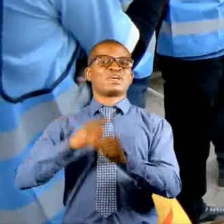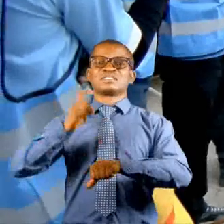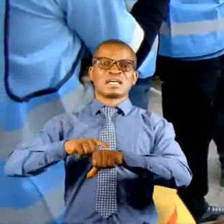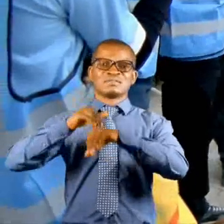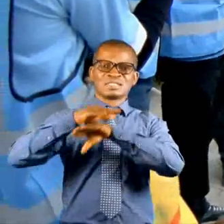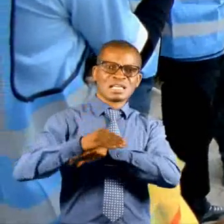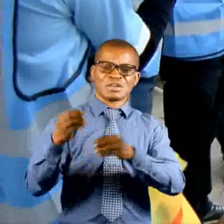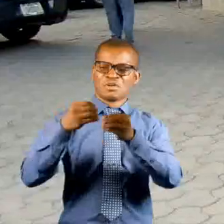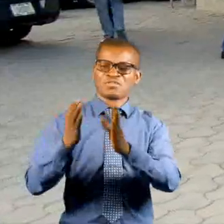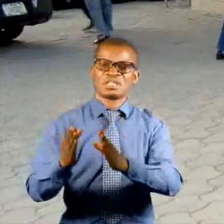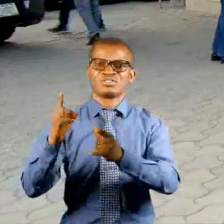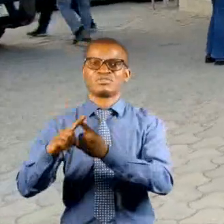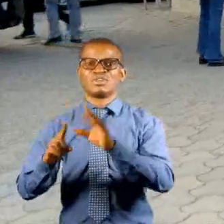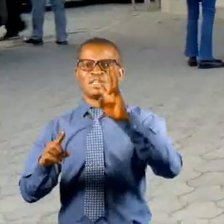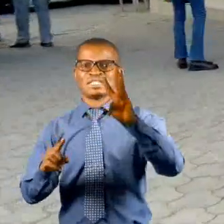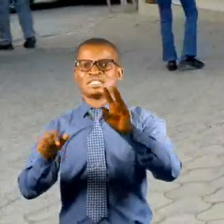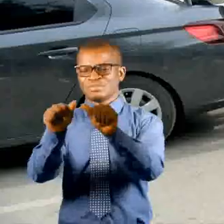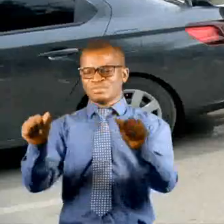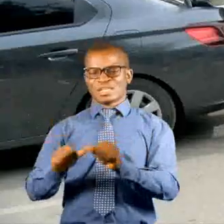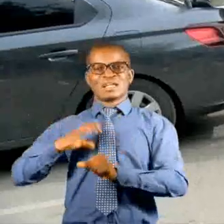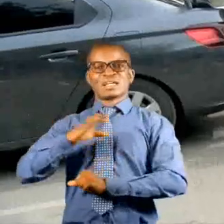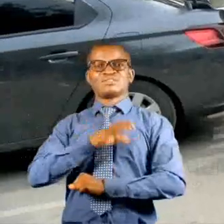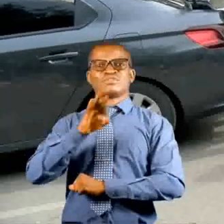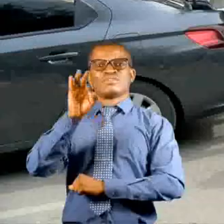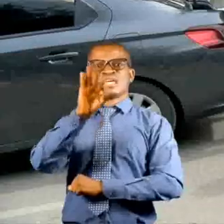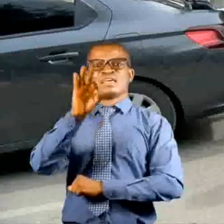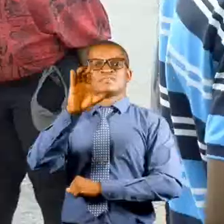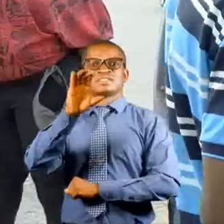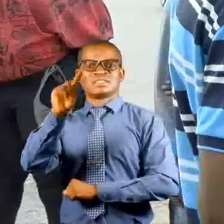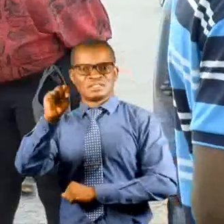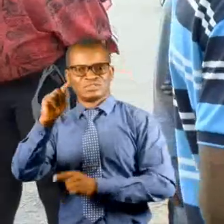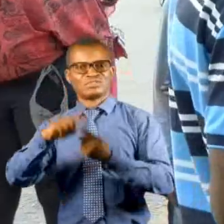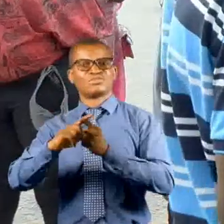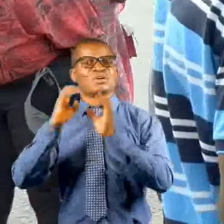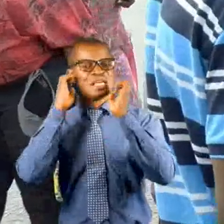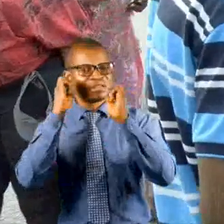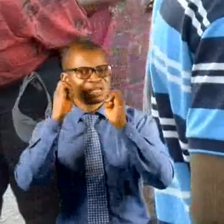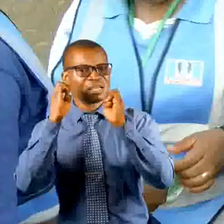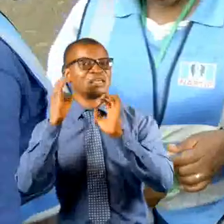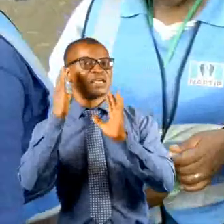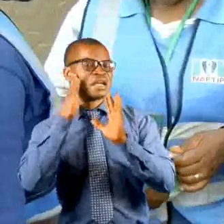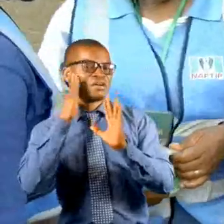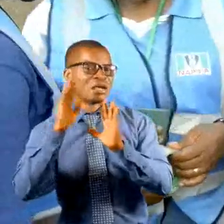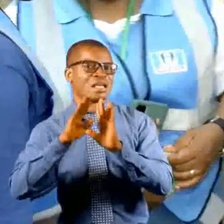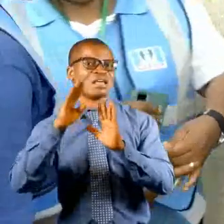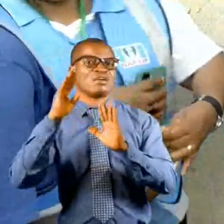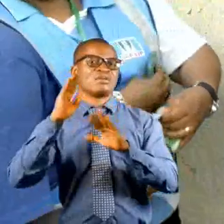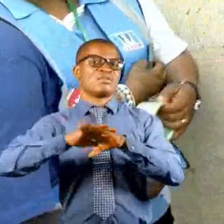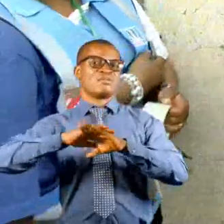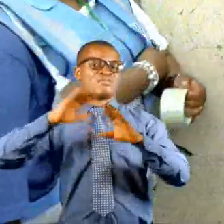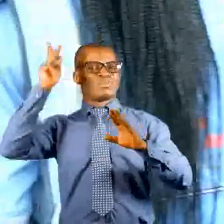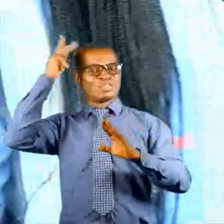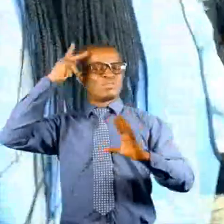very first time, deployed officers to the six area councils of the Federal Capital Territory to educate and sensitize voters